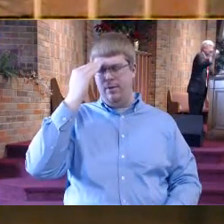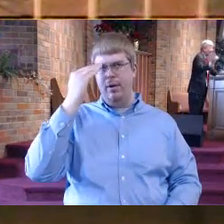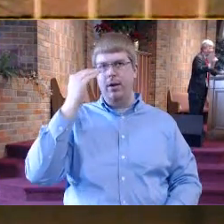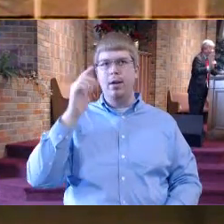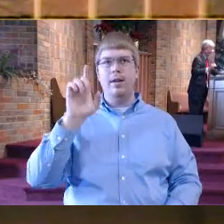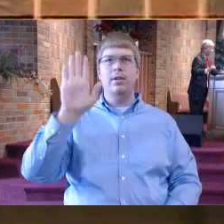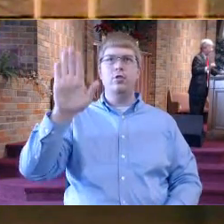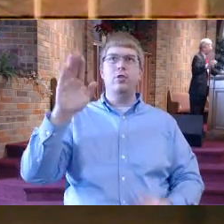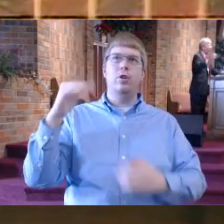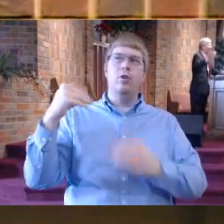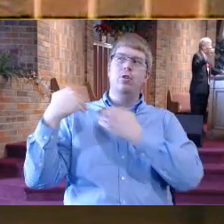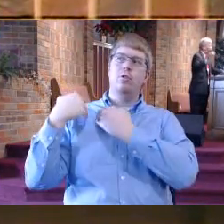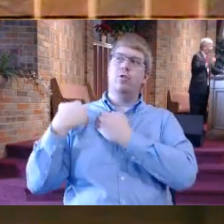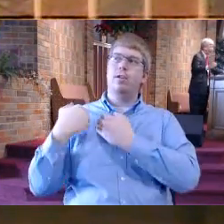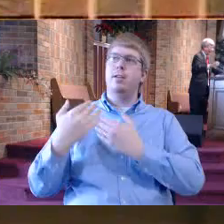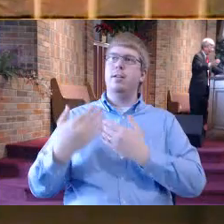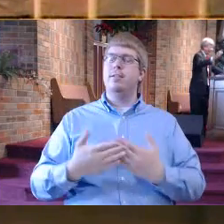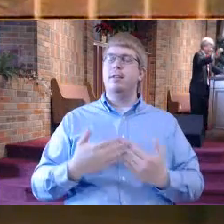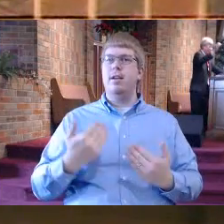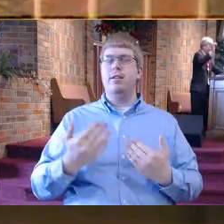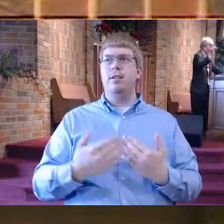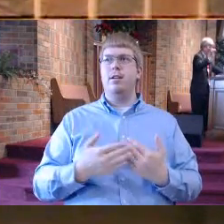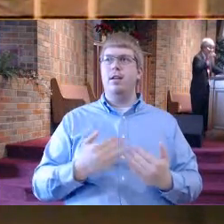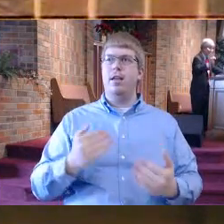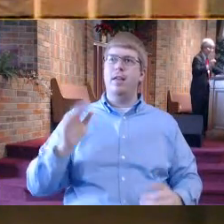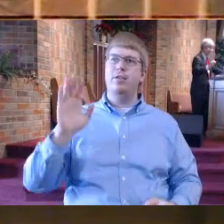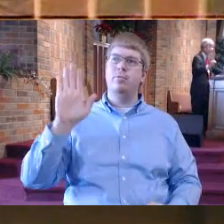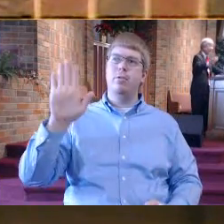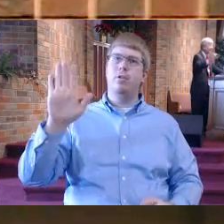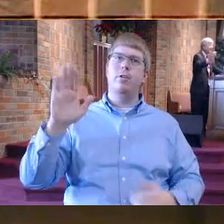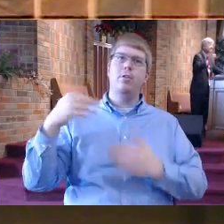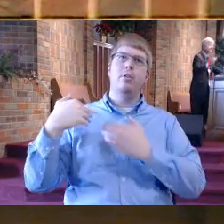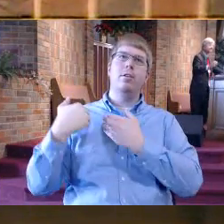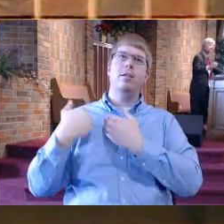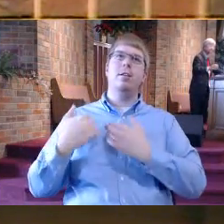believe. His yoke is easy, His